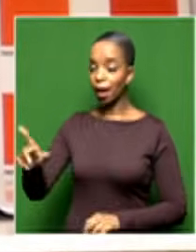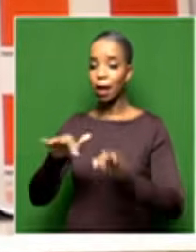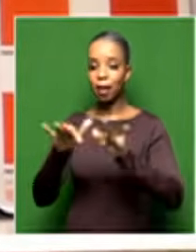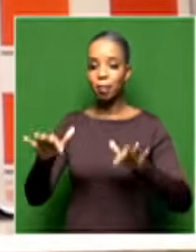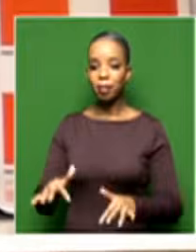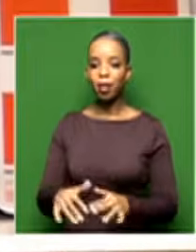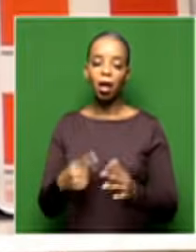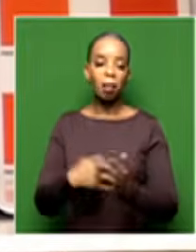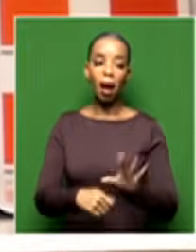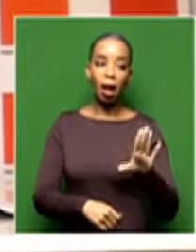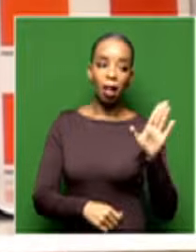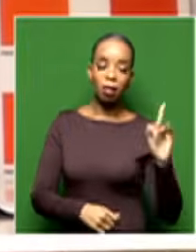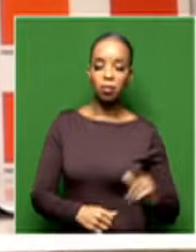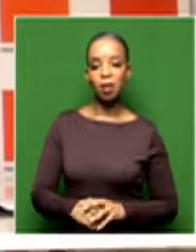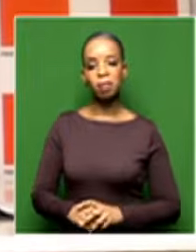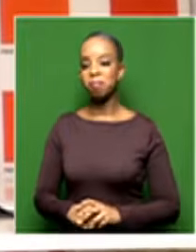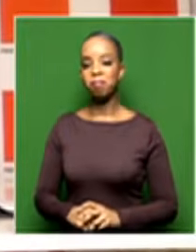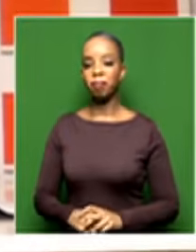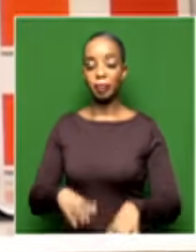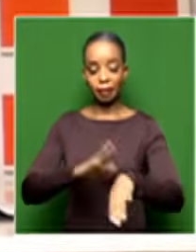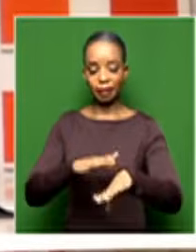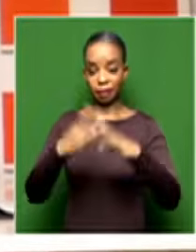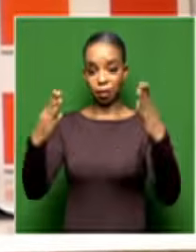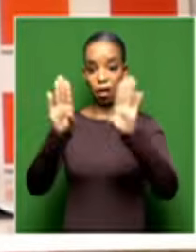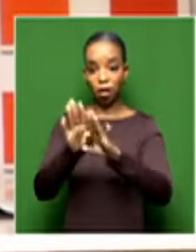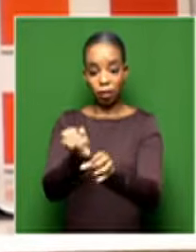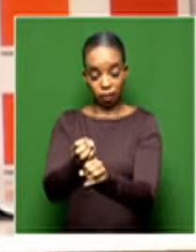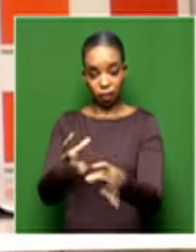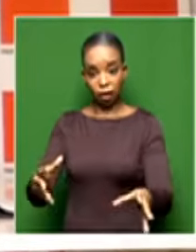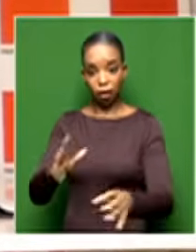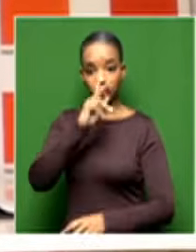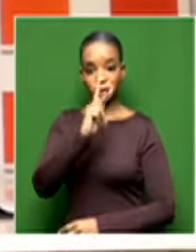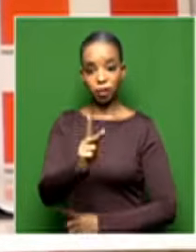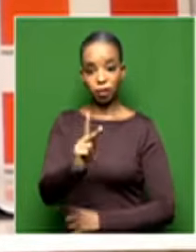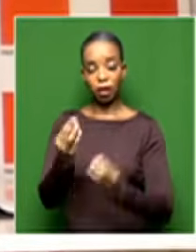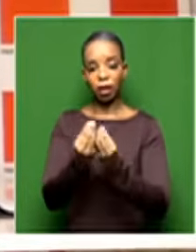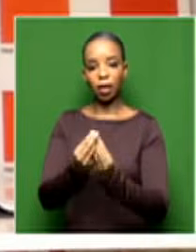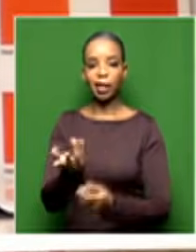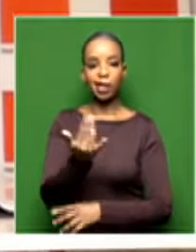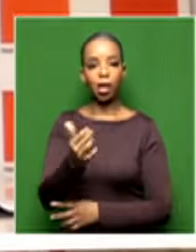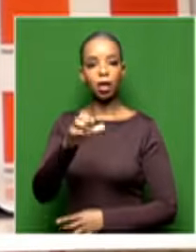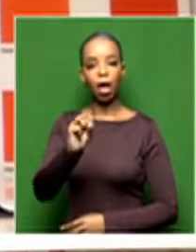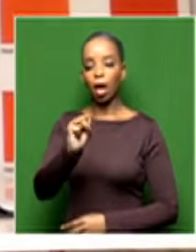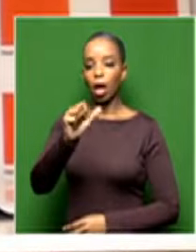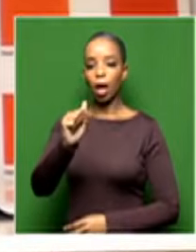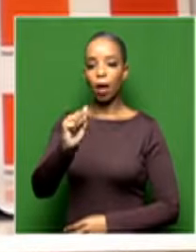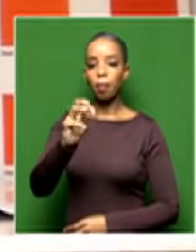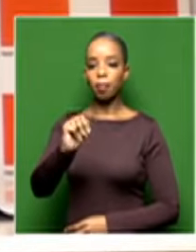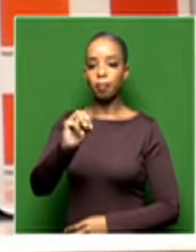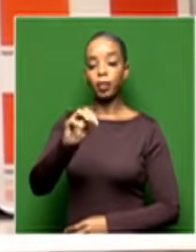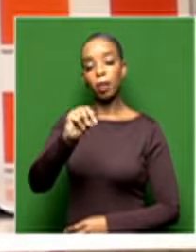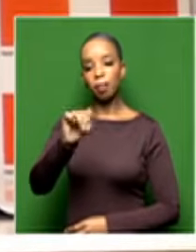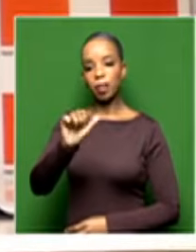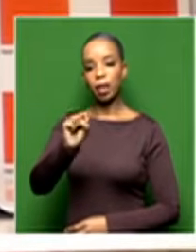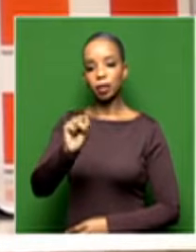upswing. Since lockdown 3's come into effect, you look at brands like Massmart, for example, they've